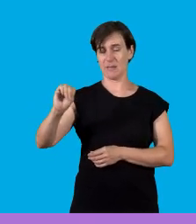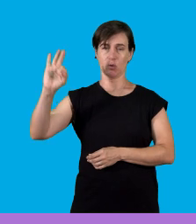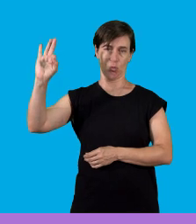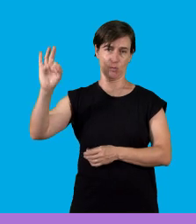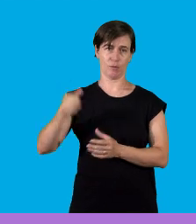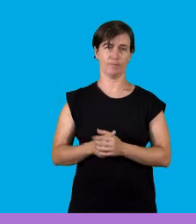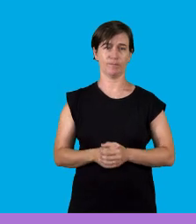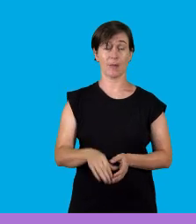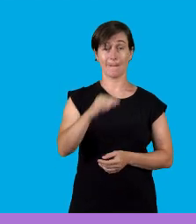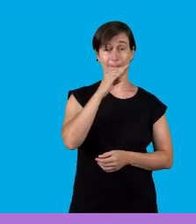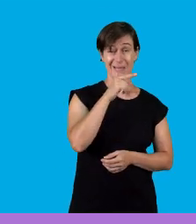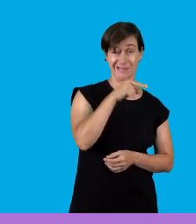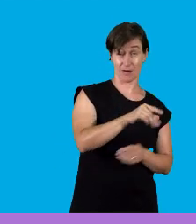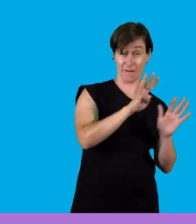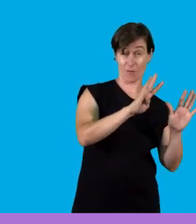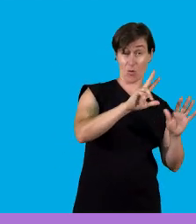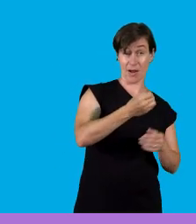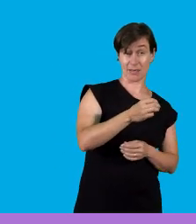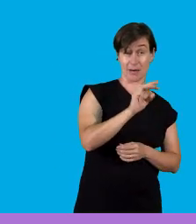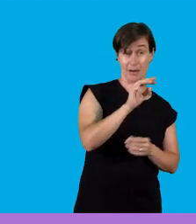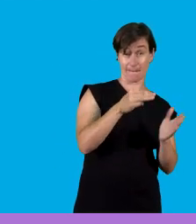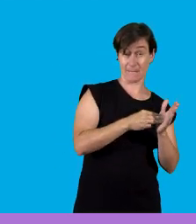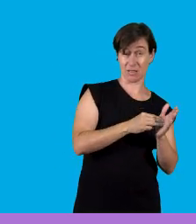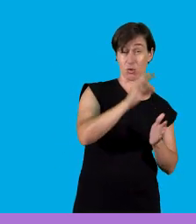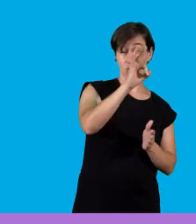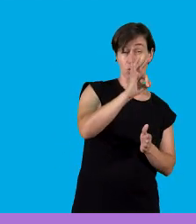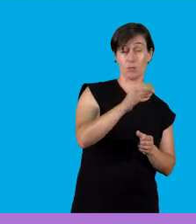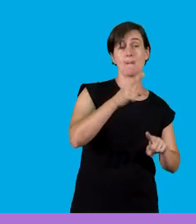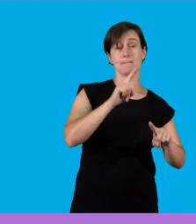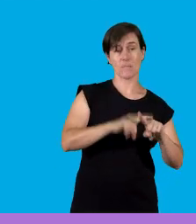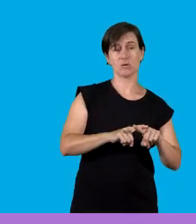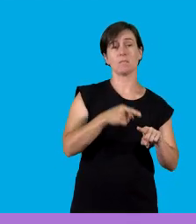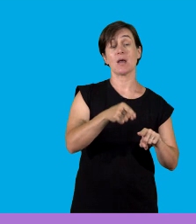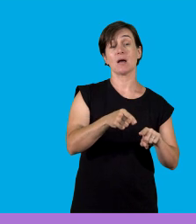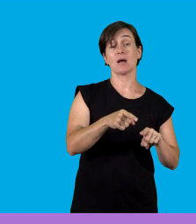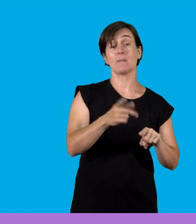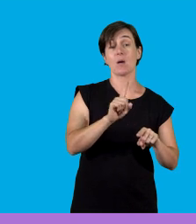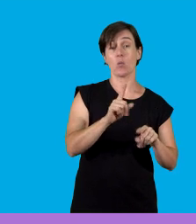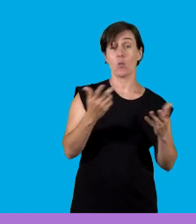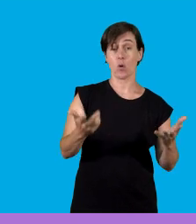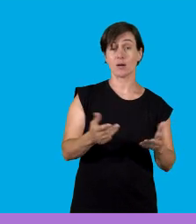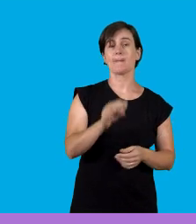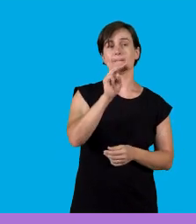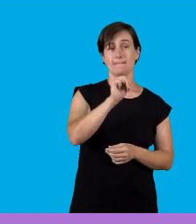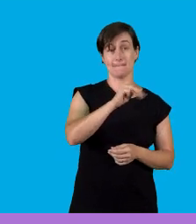the 480, I'll multiply by 1,000. We agree. Then that will give me 480